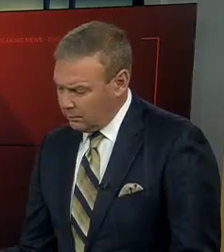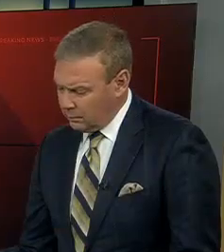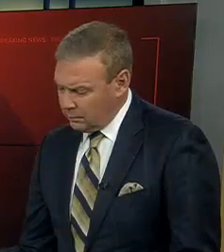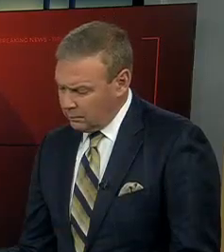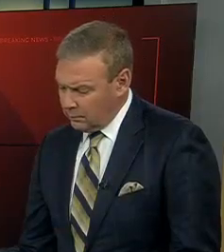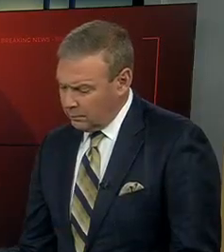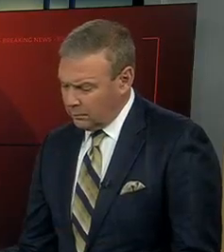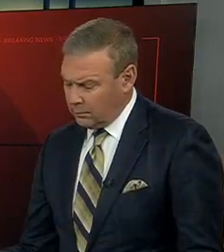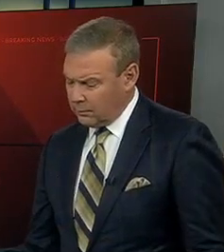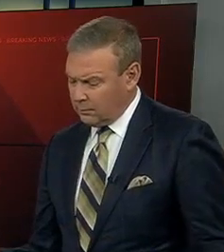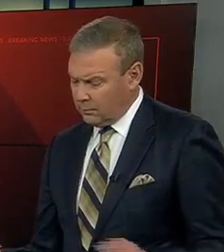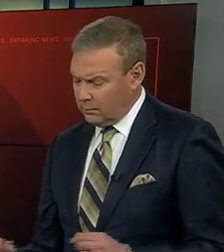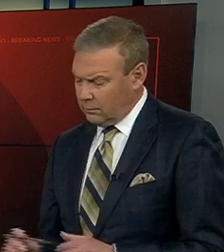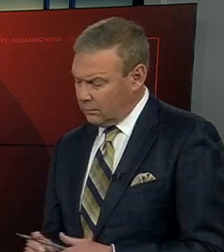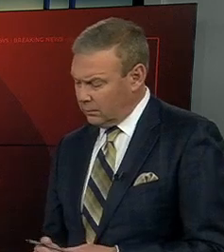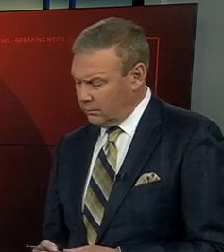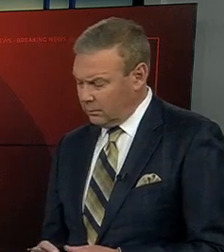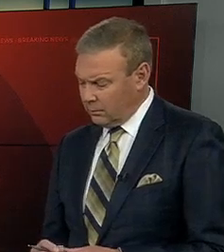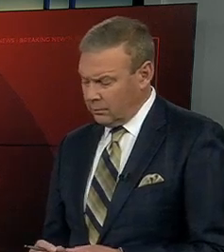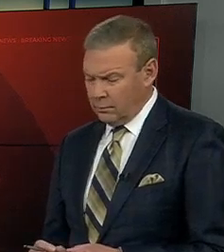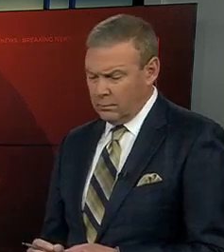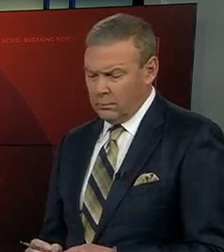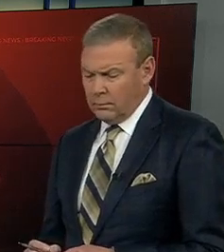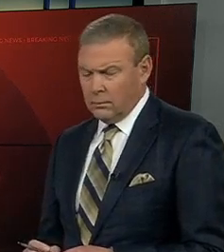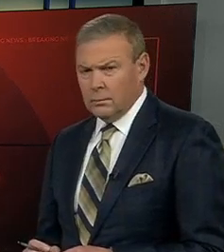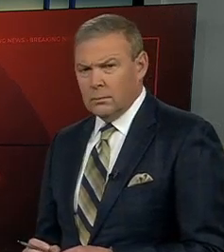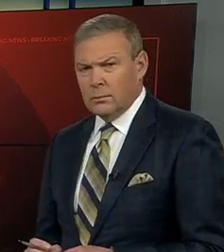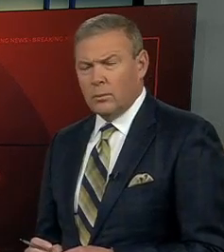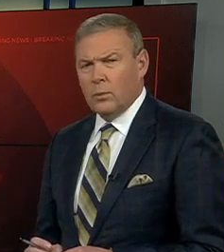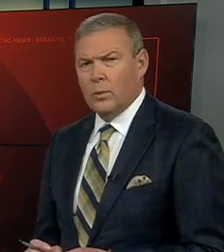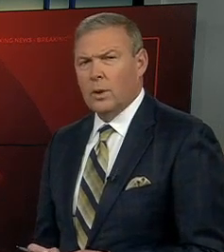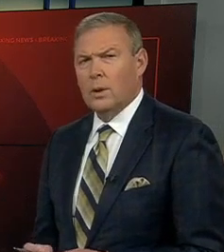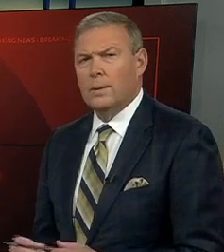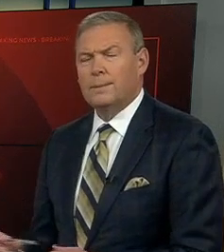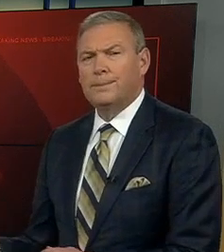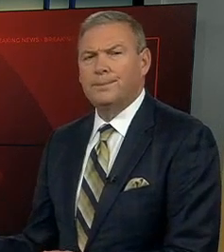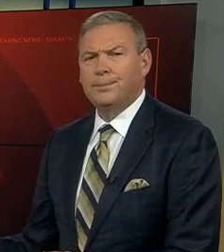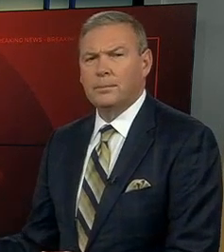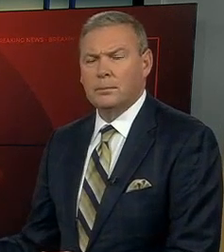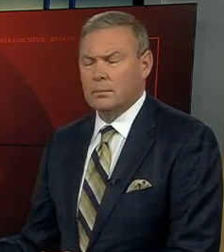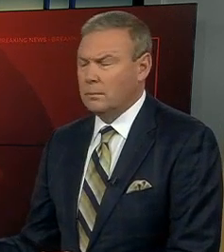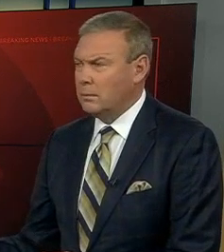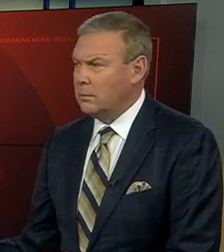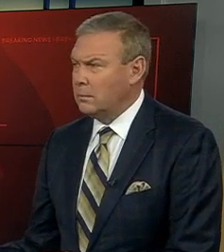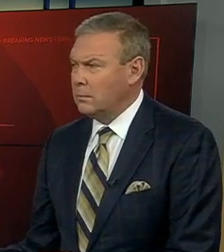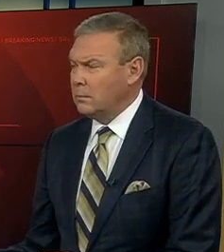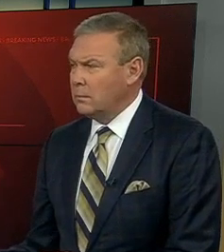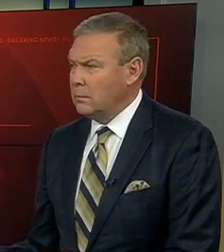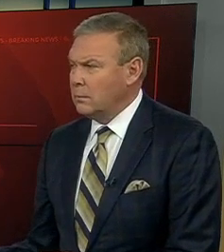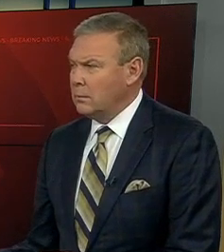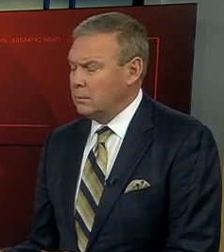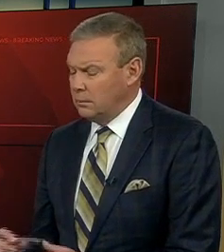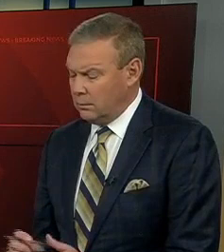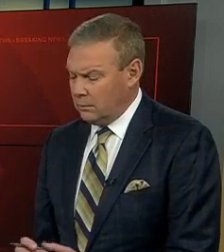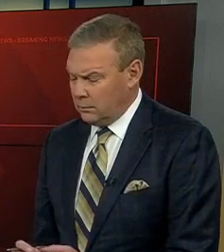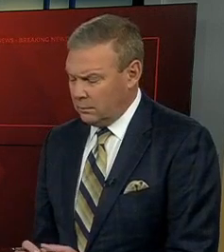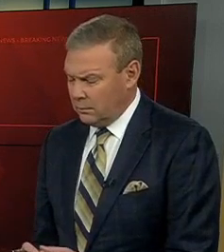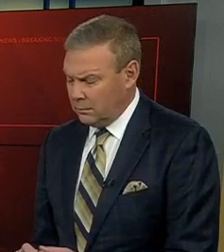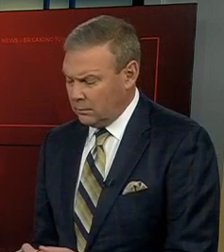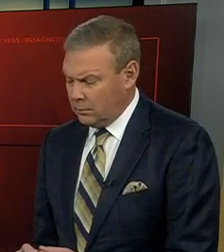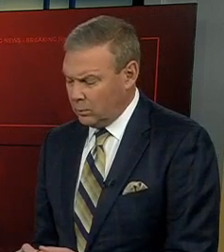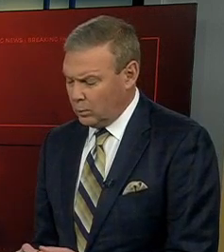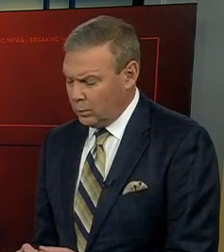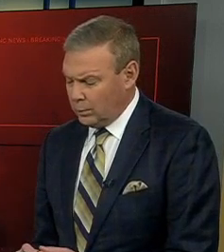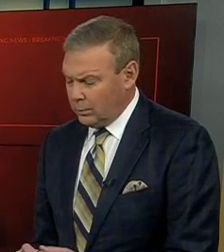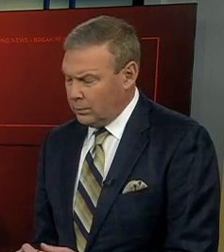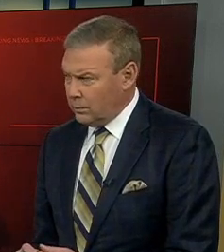All right, so we've just been listening in on the daily update with the governor here, Governor Mike DeWine and Dr. Amy Acton. And what's important to note